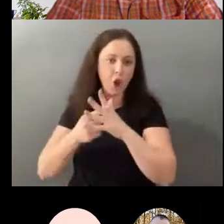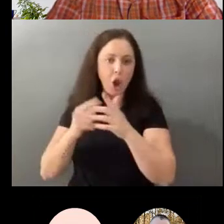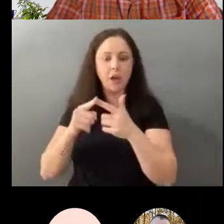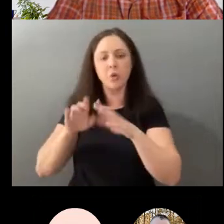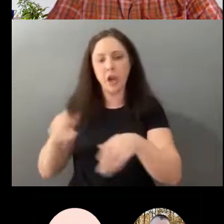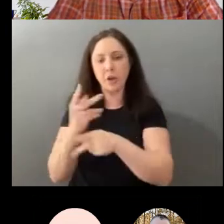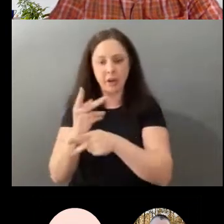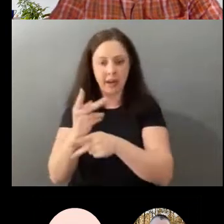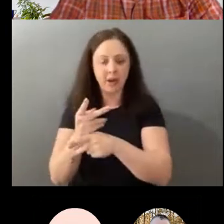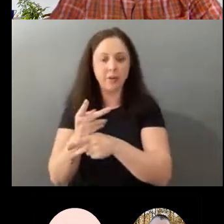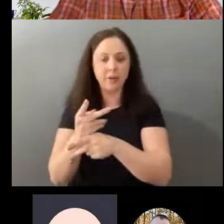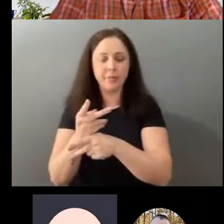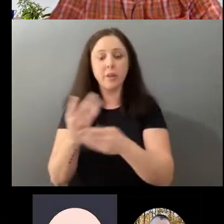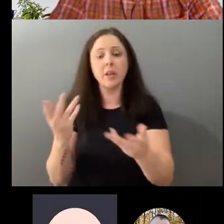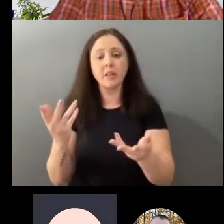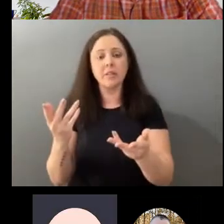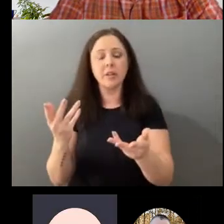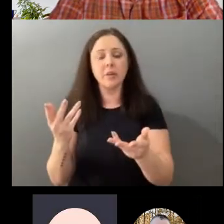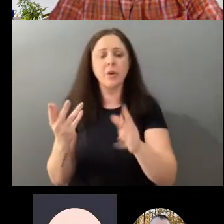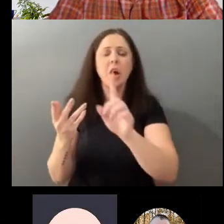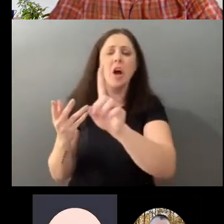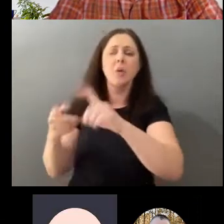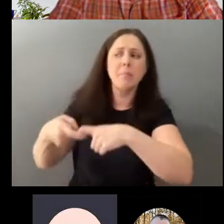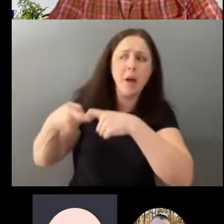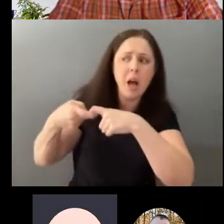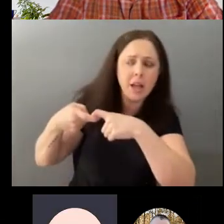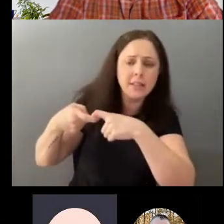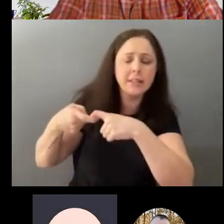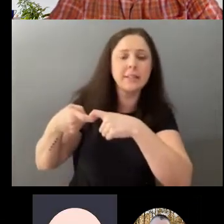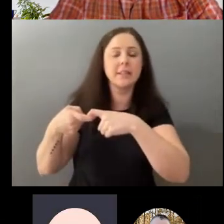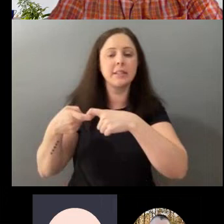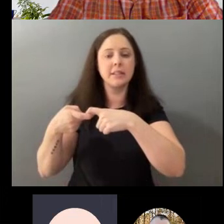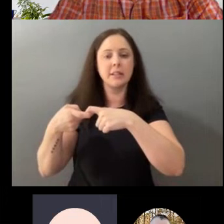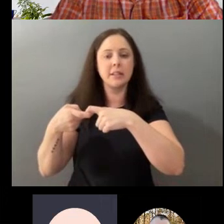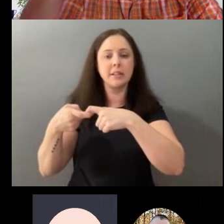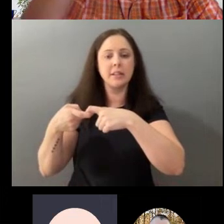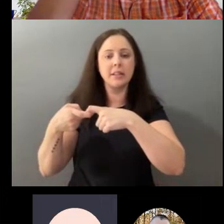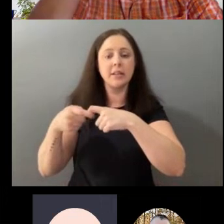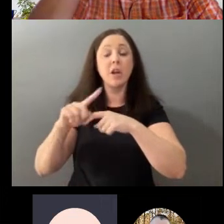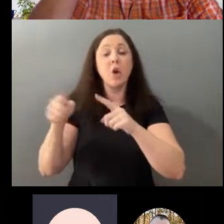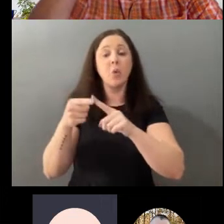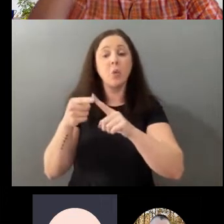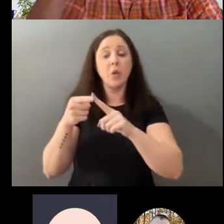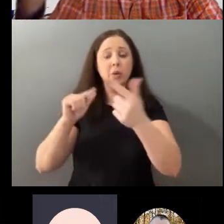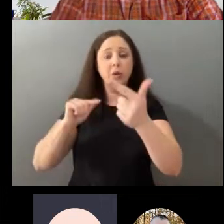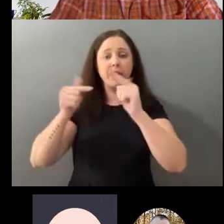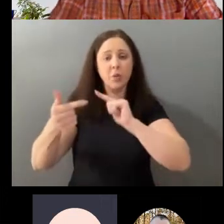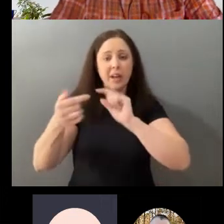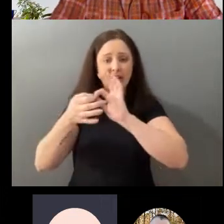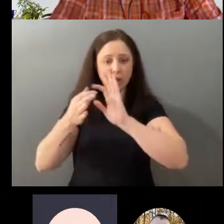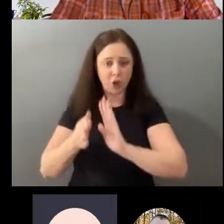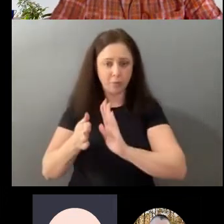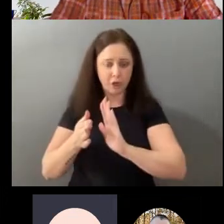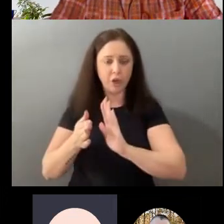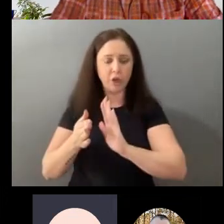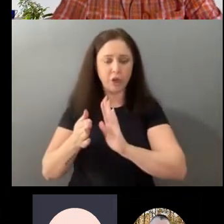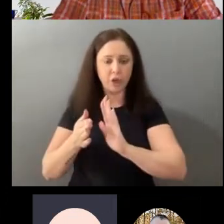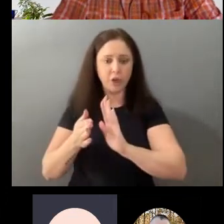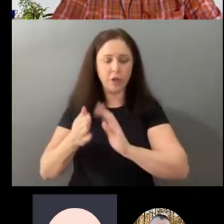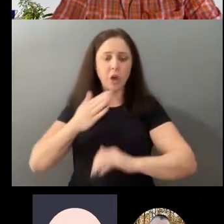So Can I ask us to pause for just a second? when we switched interpreters, it looks like